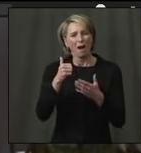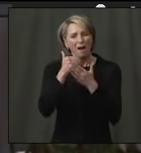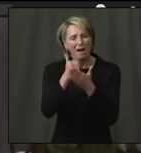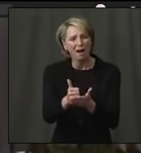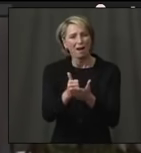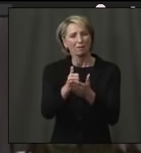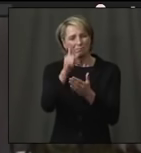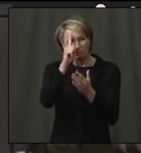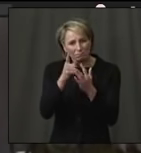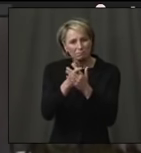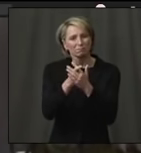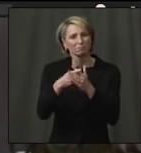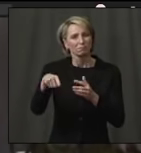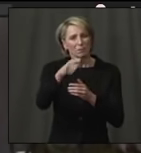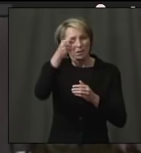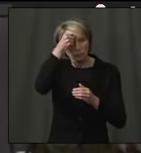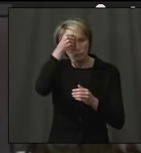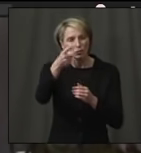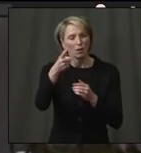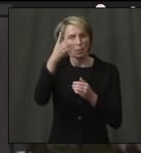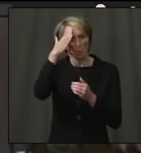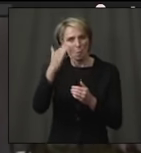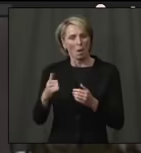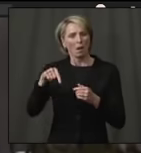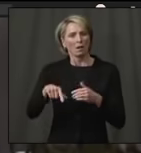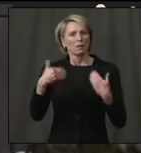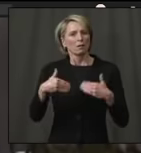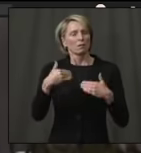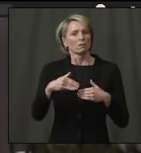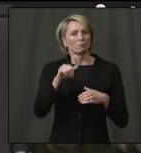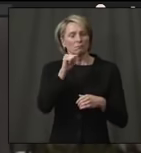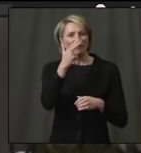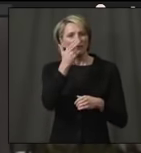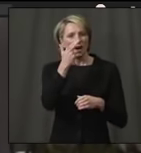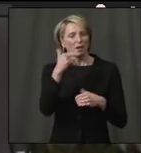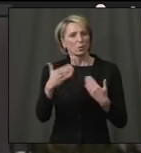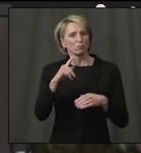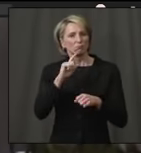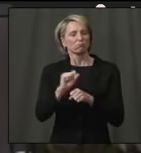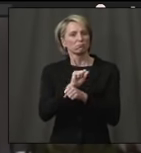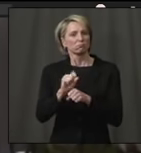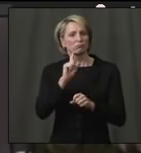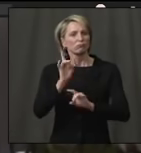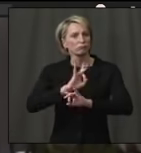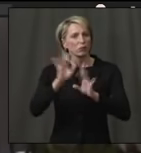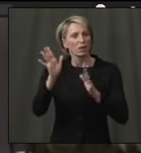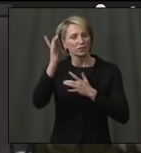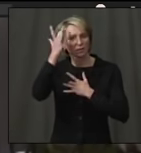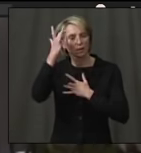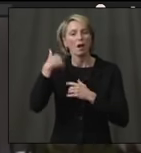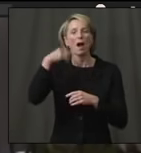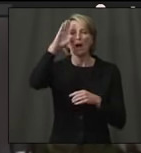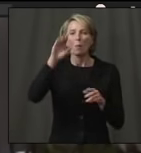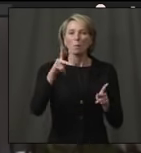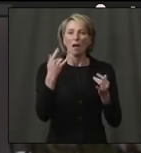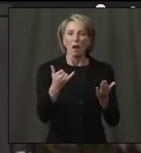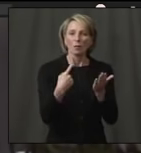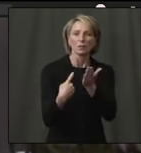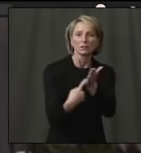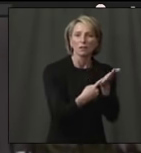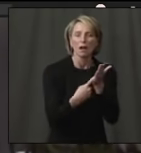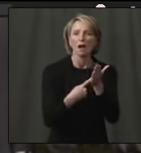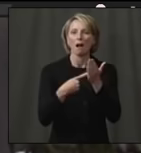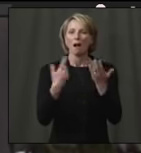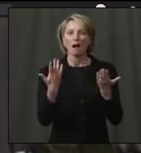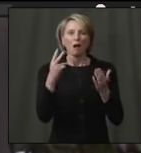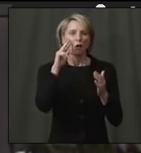it can have, especially from a health perspective. And I know we're all looking at the economic side of things, and as a